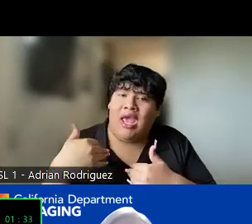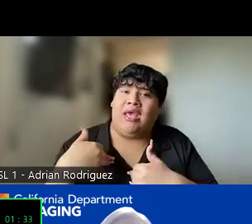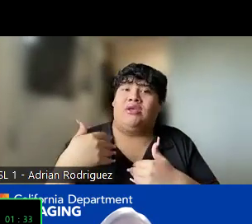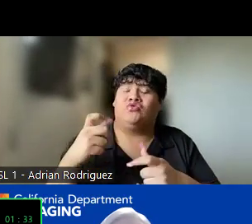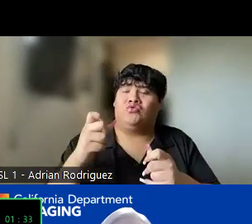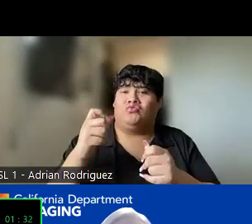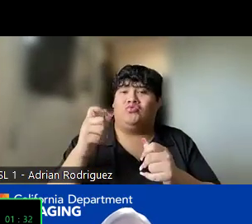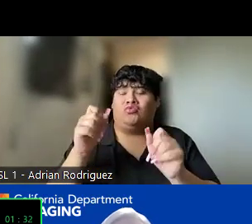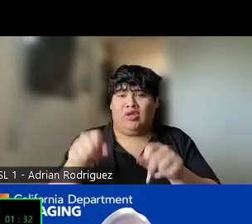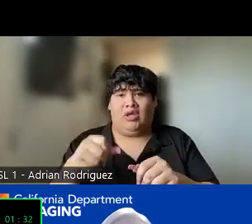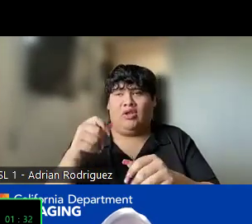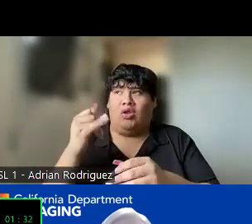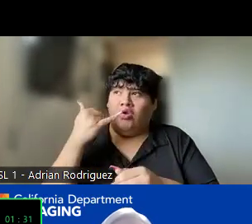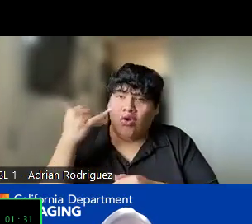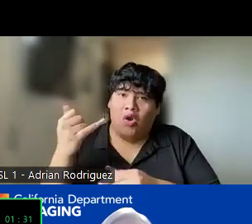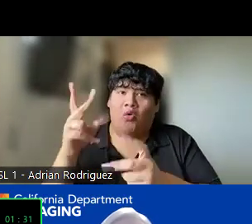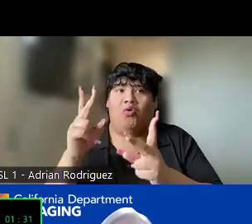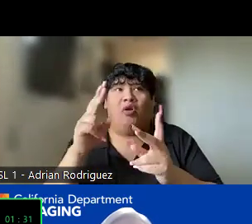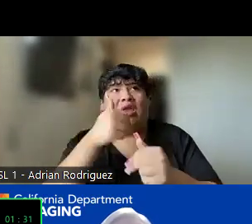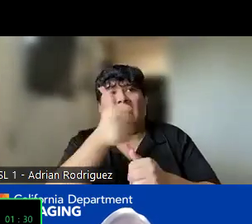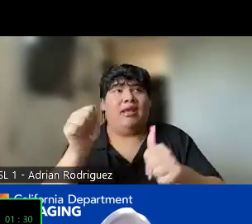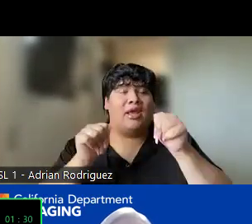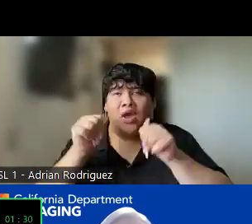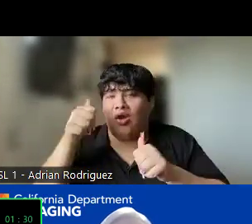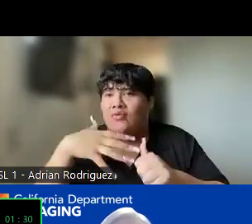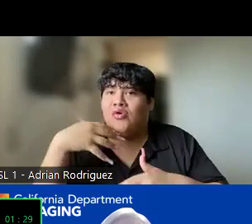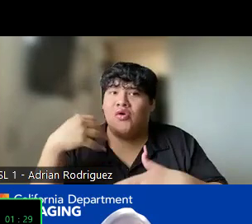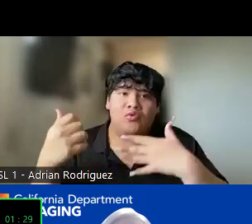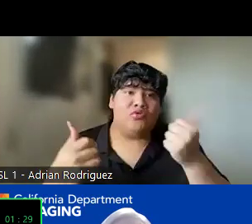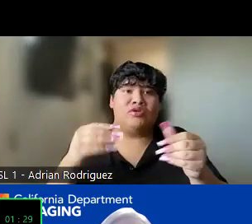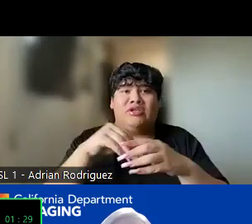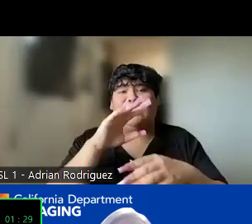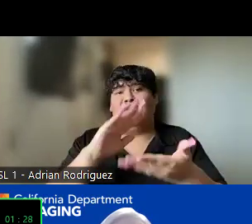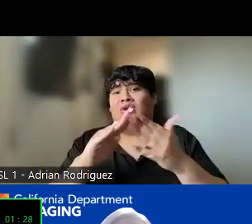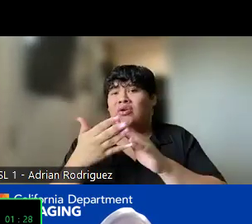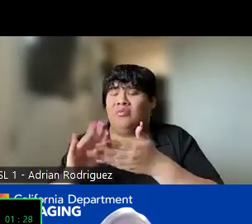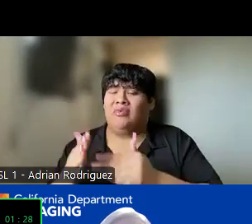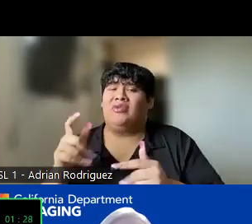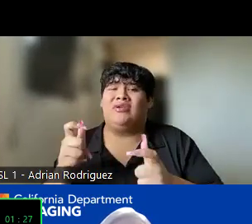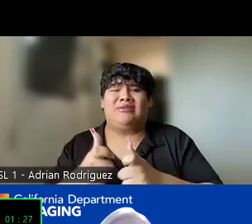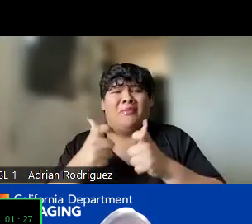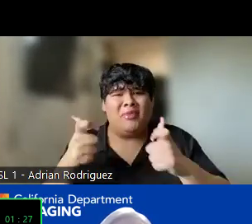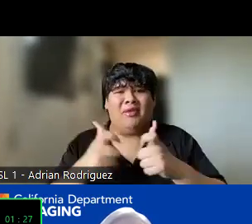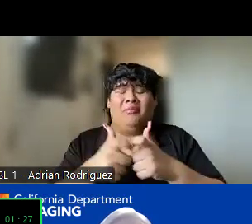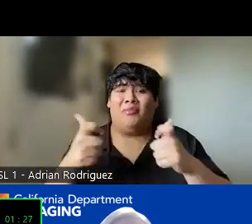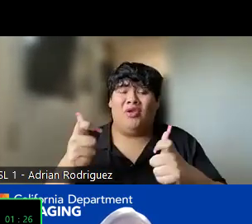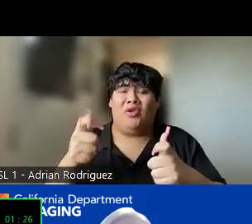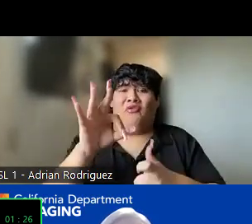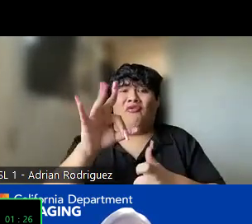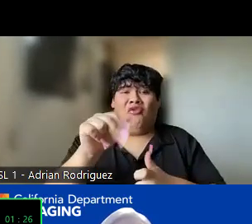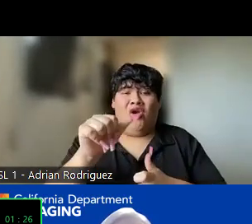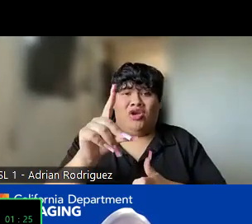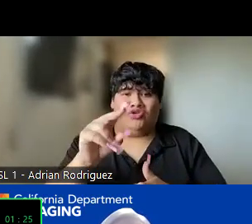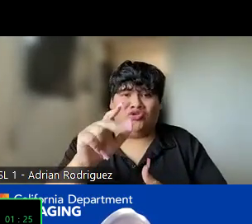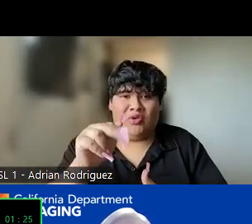reach out to their elders in their community, there is a big fraudulent effort